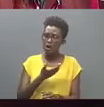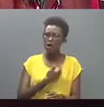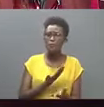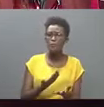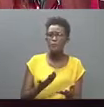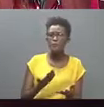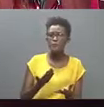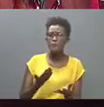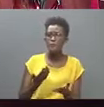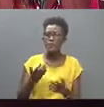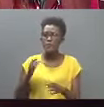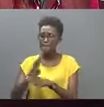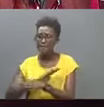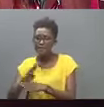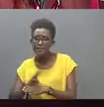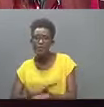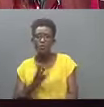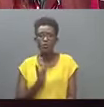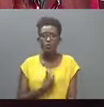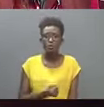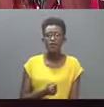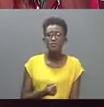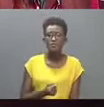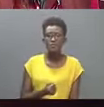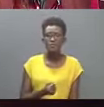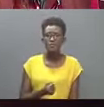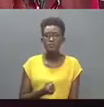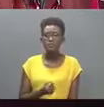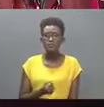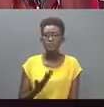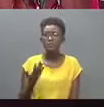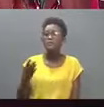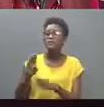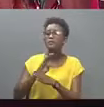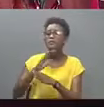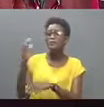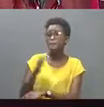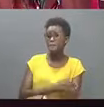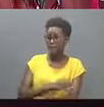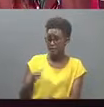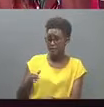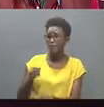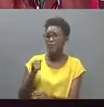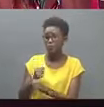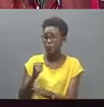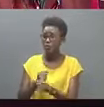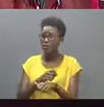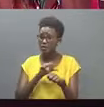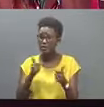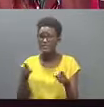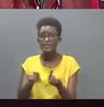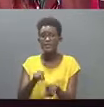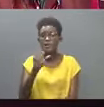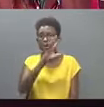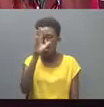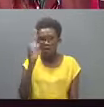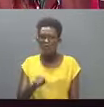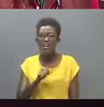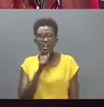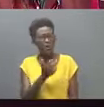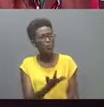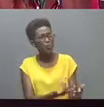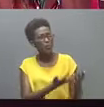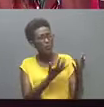the capacity to produce and to process. Africa, we are no longer consumers. We should